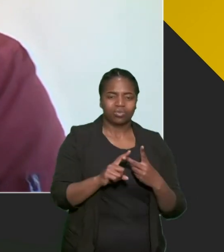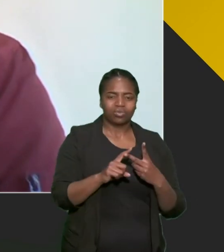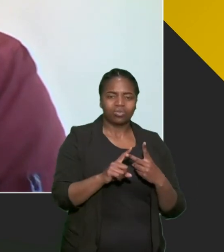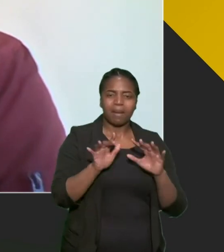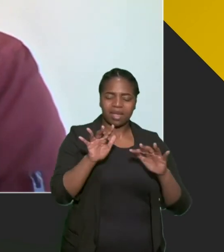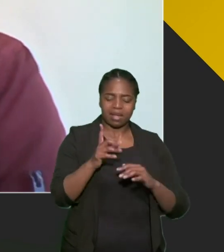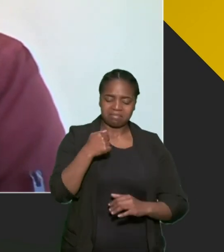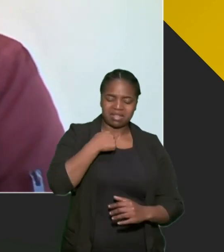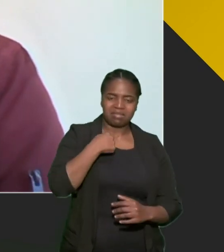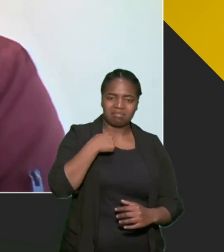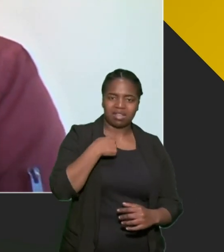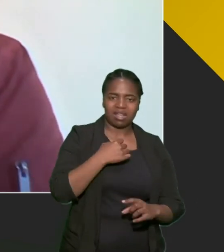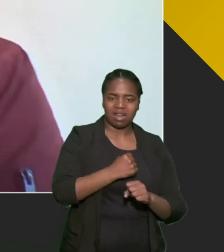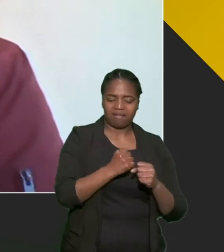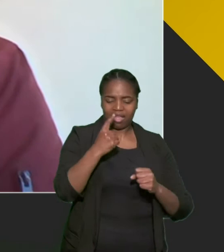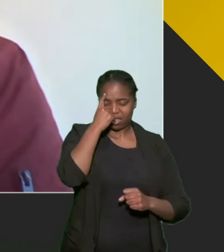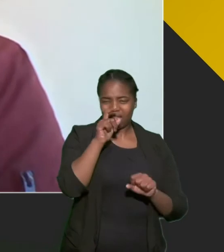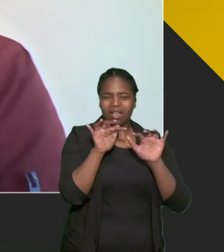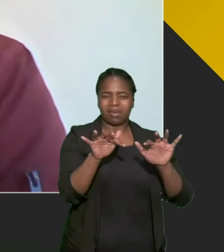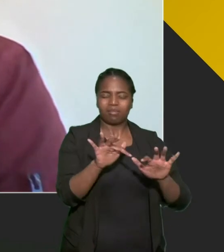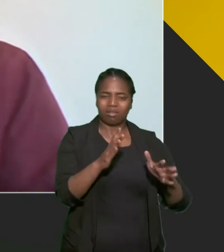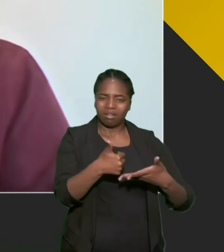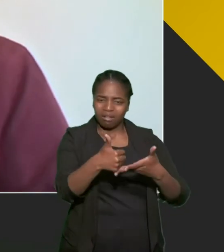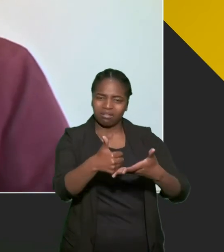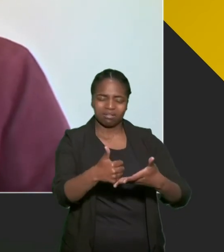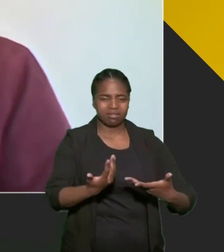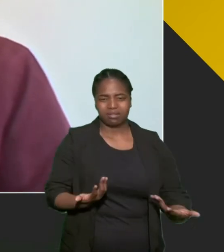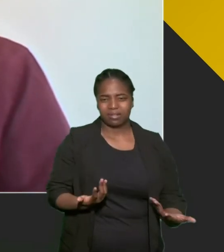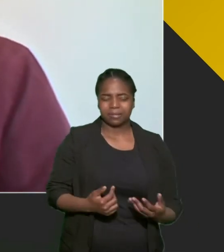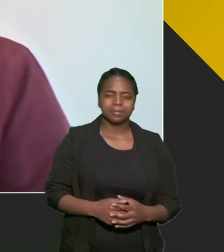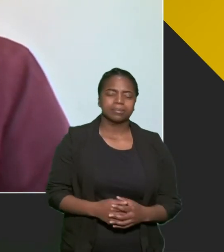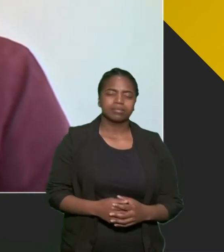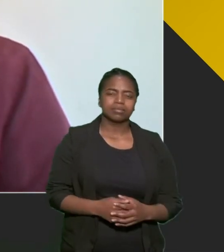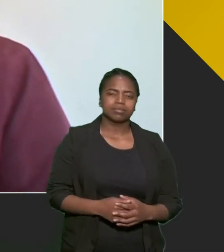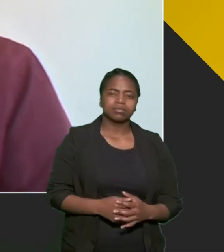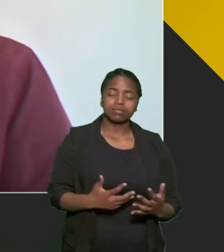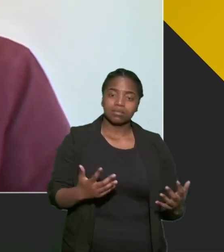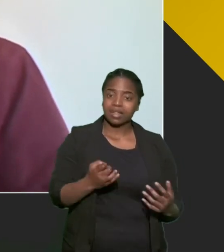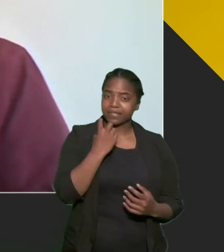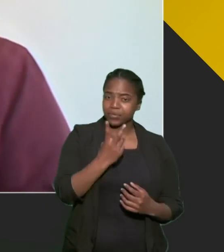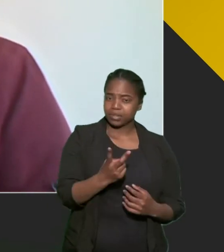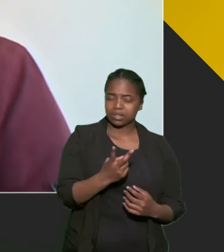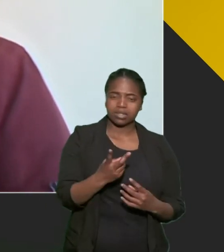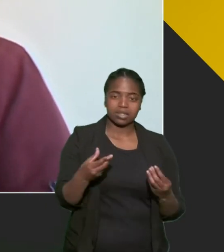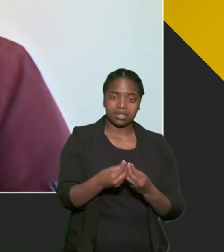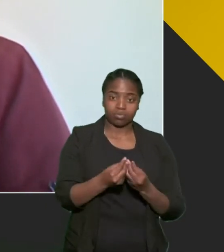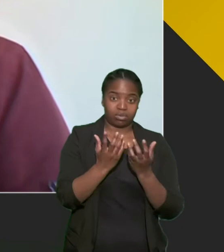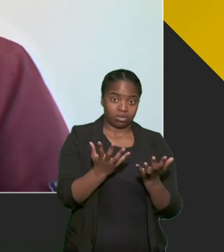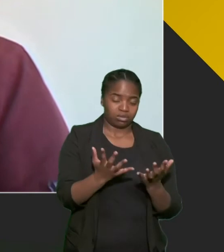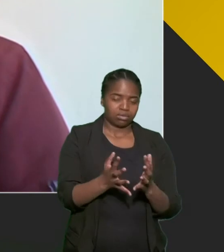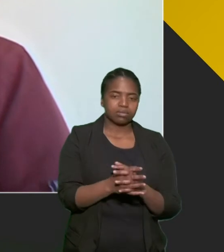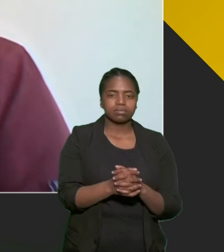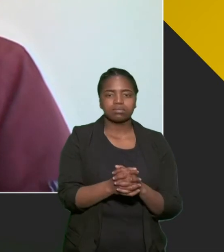unemployment. So, based on what we are discussing, I would say we have